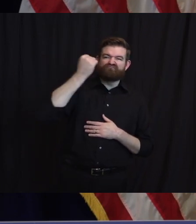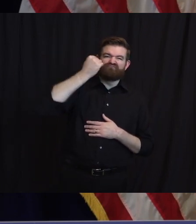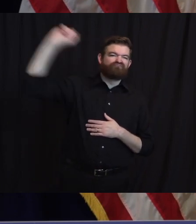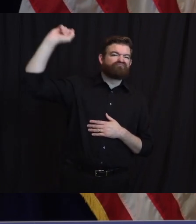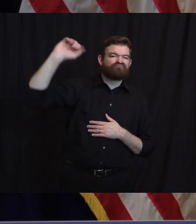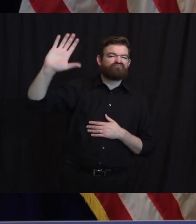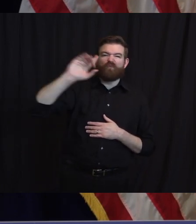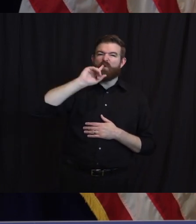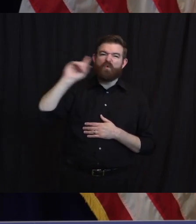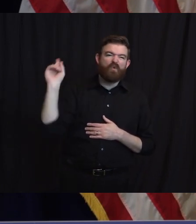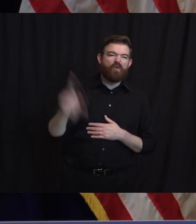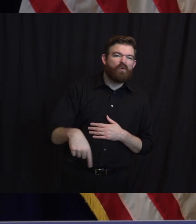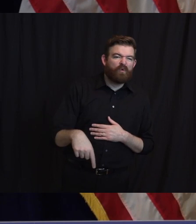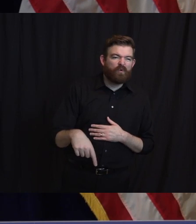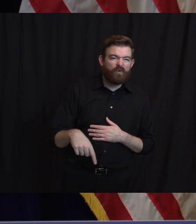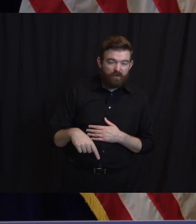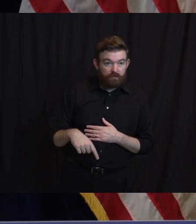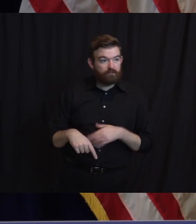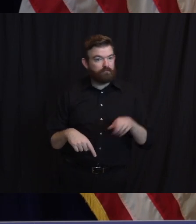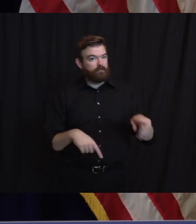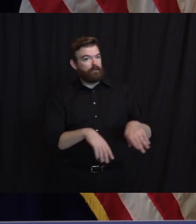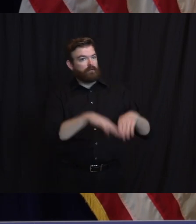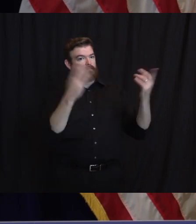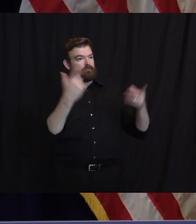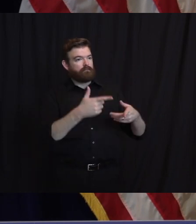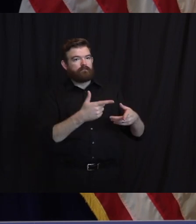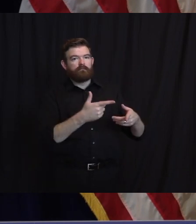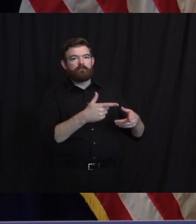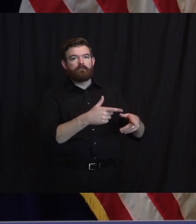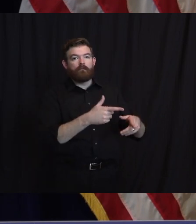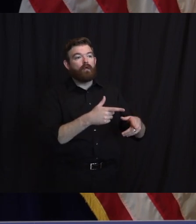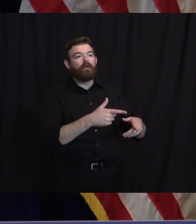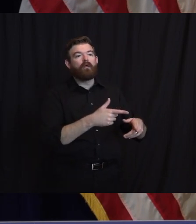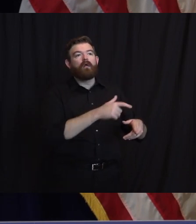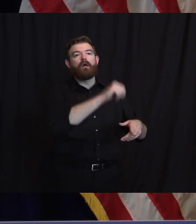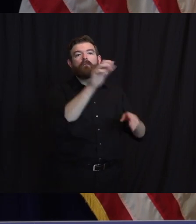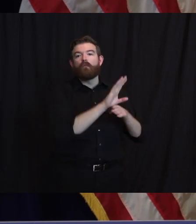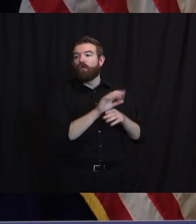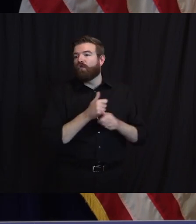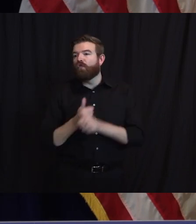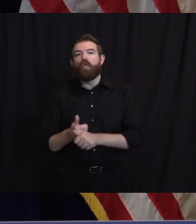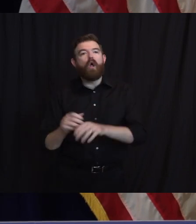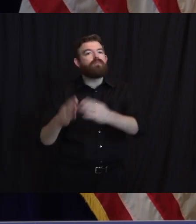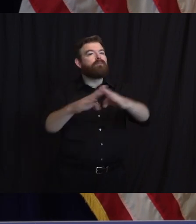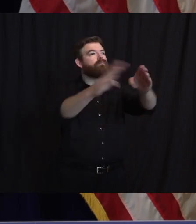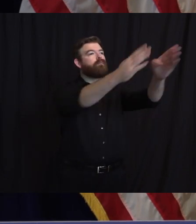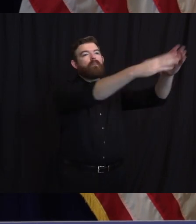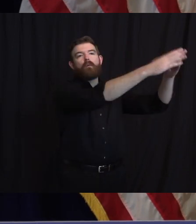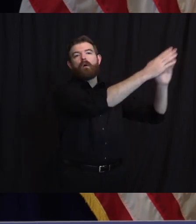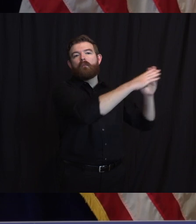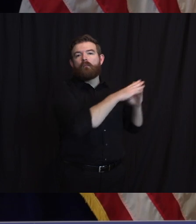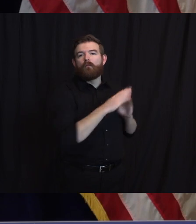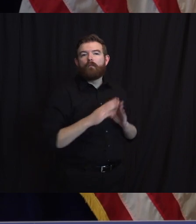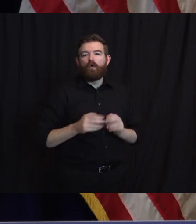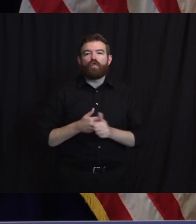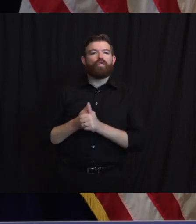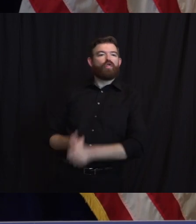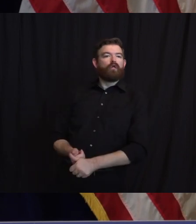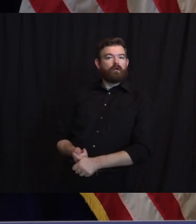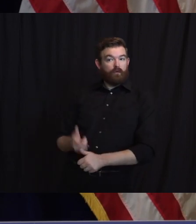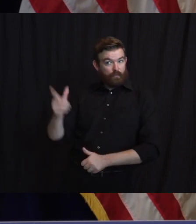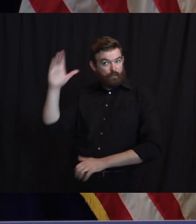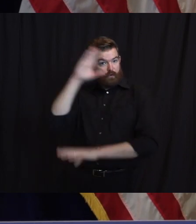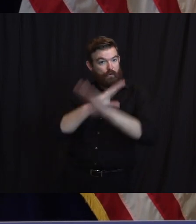to sort of say, well, we're going to do what we have to do to survive, otherwise we're going to go under? What's your feeling about this? Are you worried about